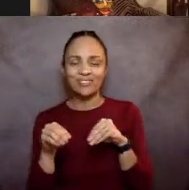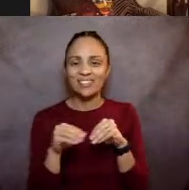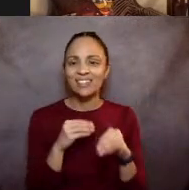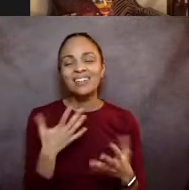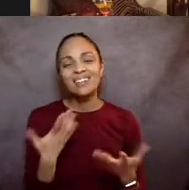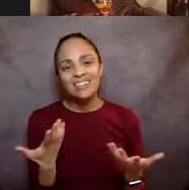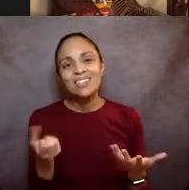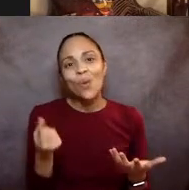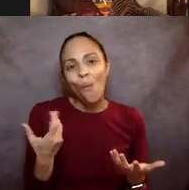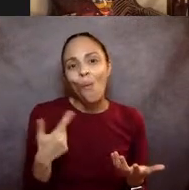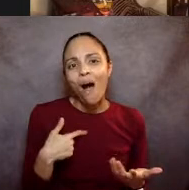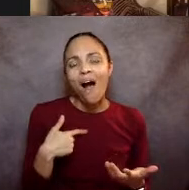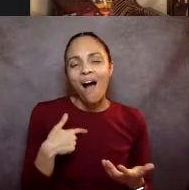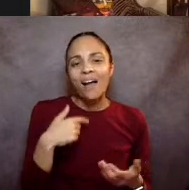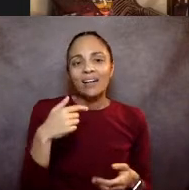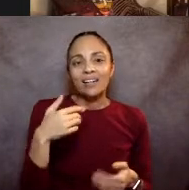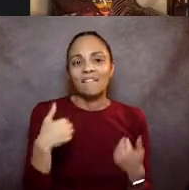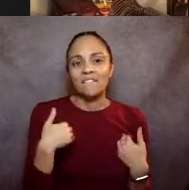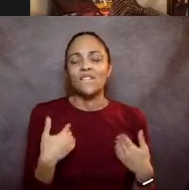have colleagues